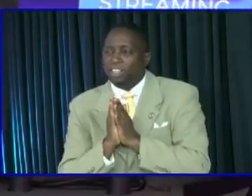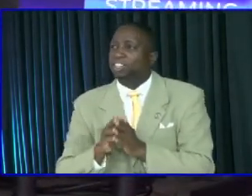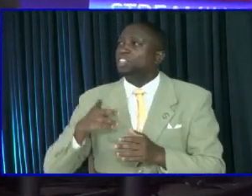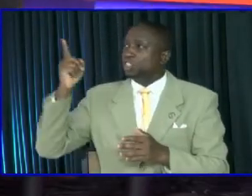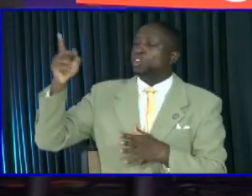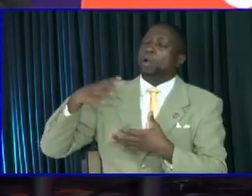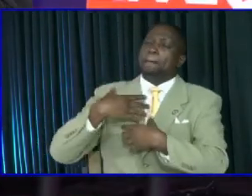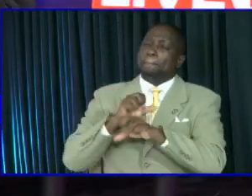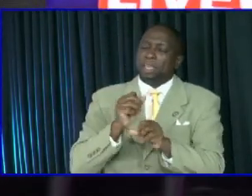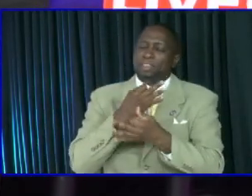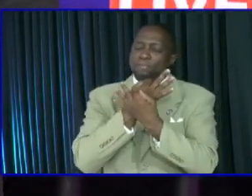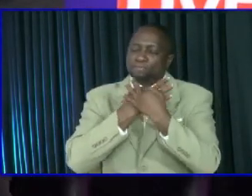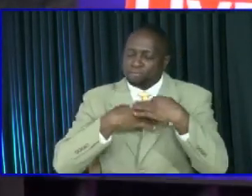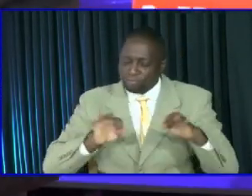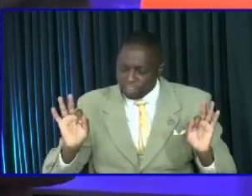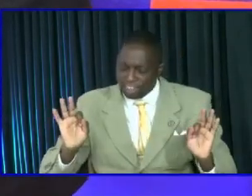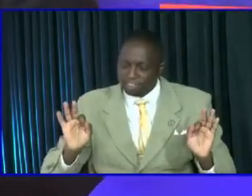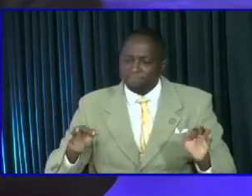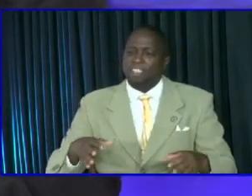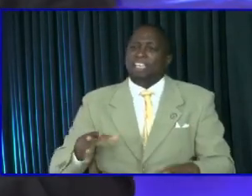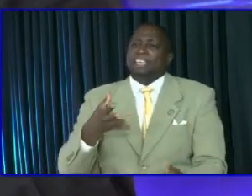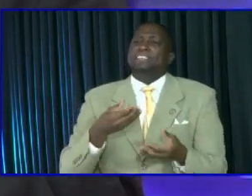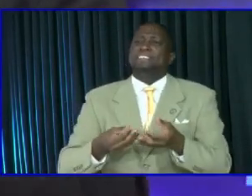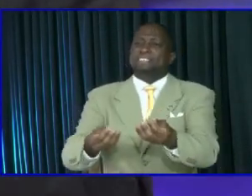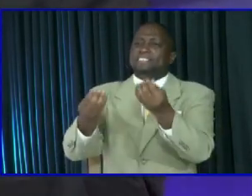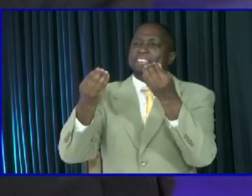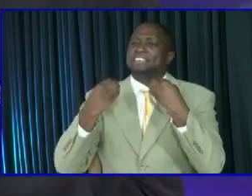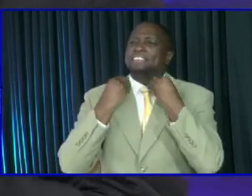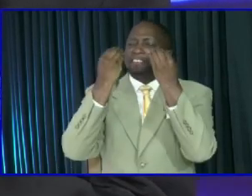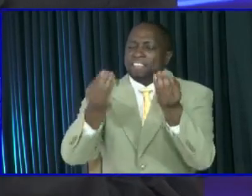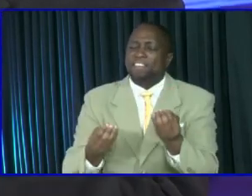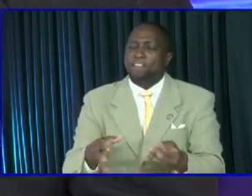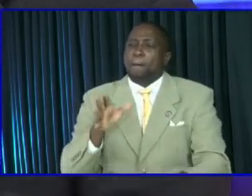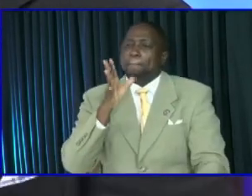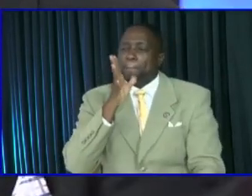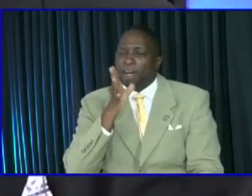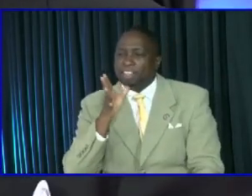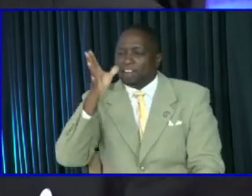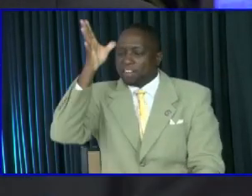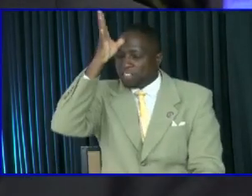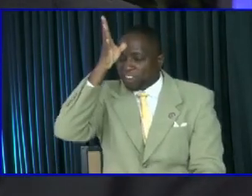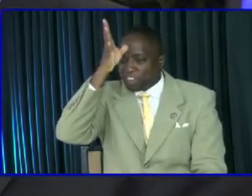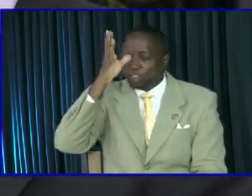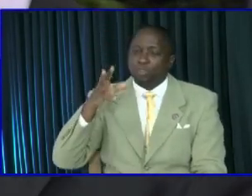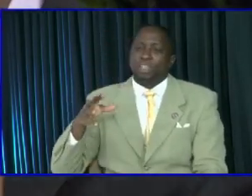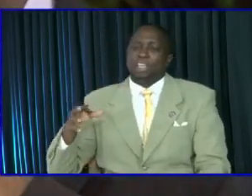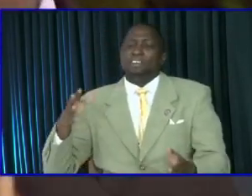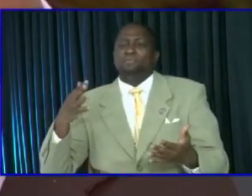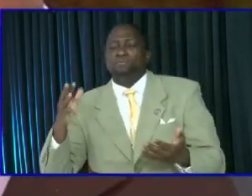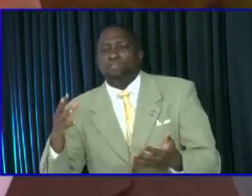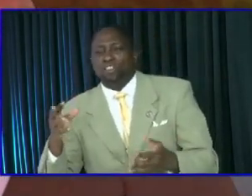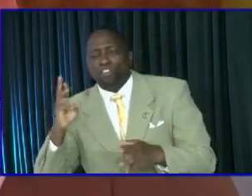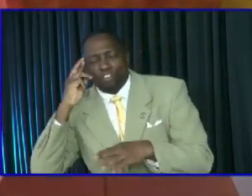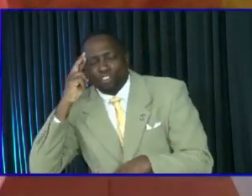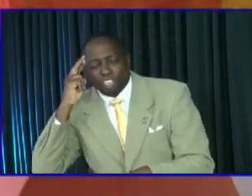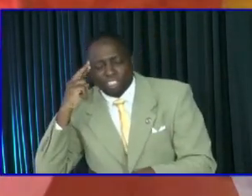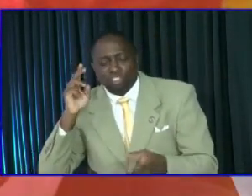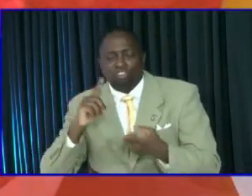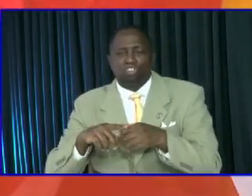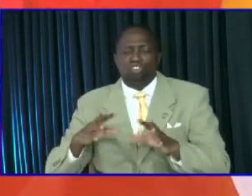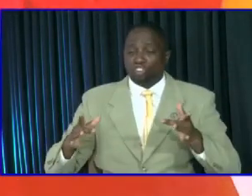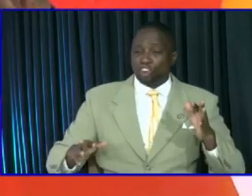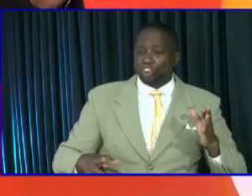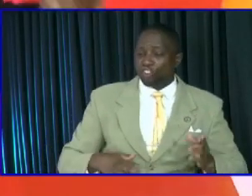somebody free. Give a mother a word to rejoice. Give a father a word to rejoice, that they will celebrate that